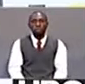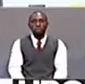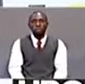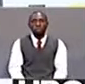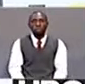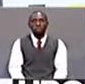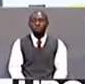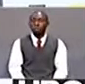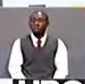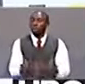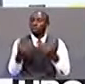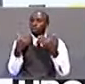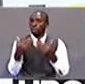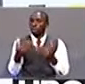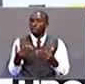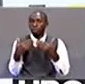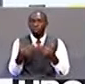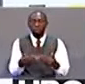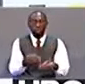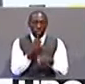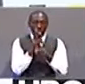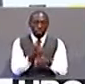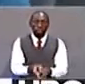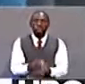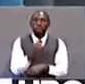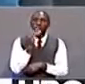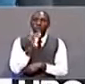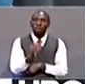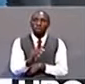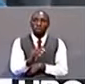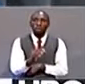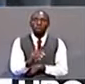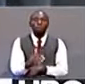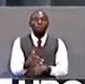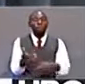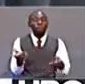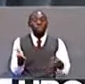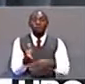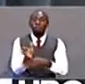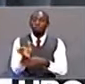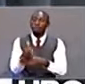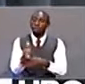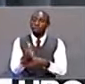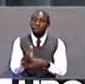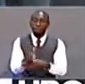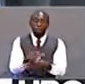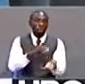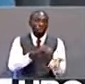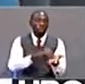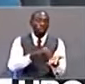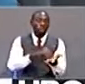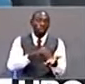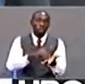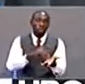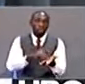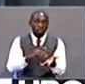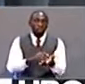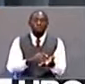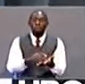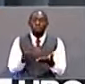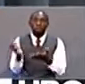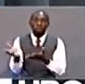Thank you so much, Honorable Speaker, and the Minister, Dr. Gidudu, for bringing